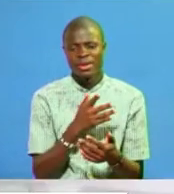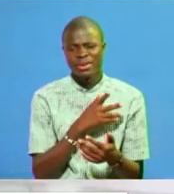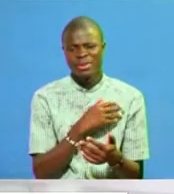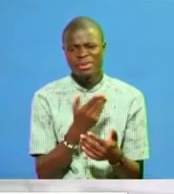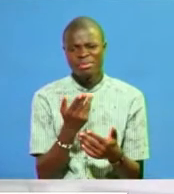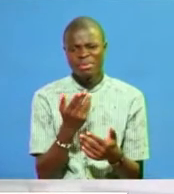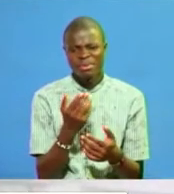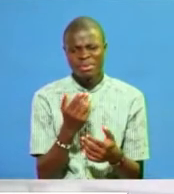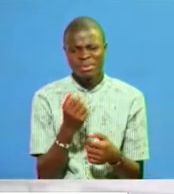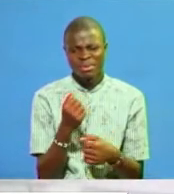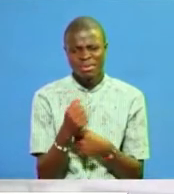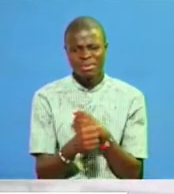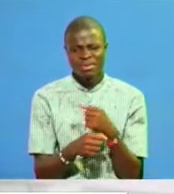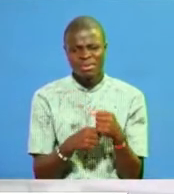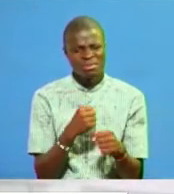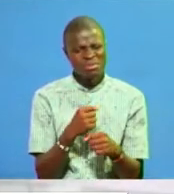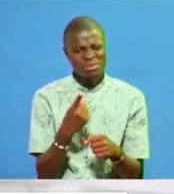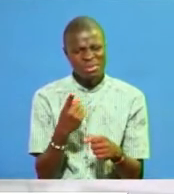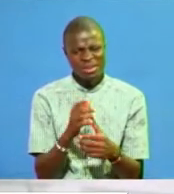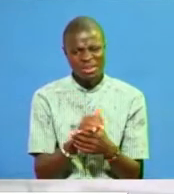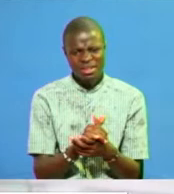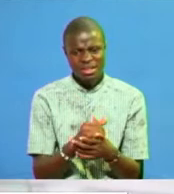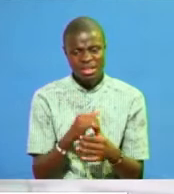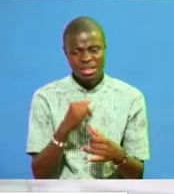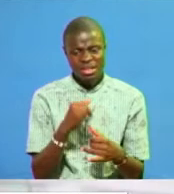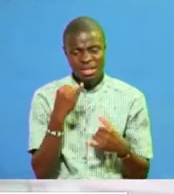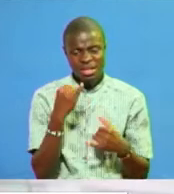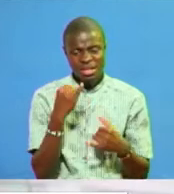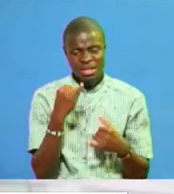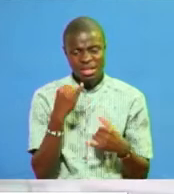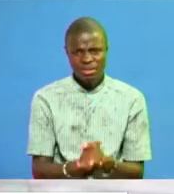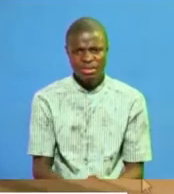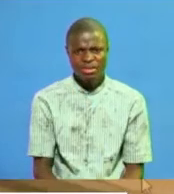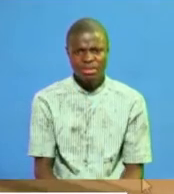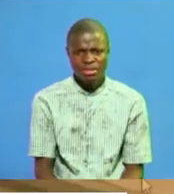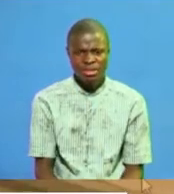I hope I did your introduction justice. So we can just move on, yeah?